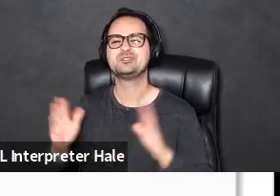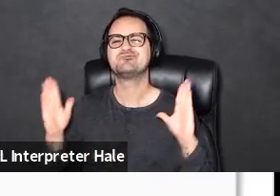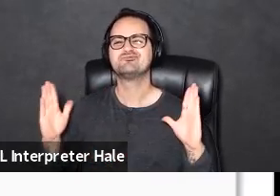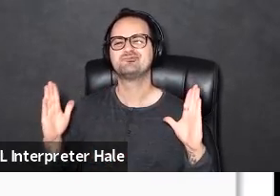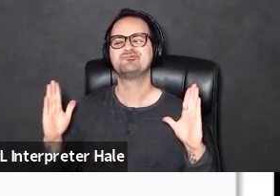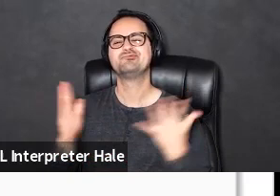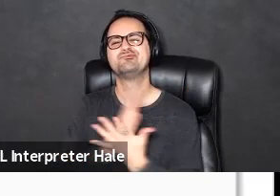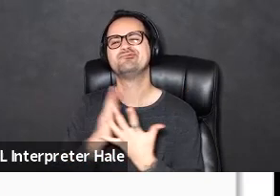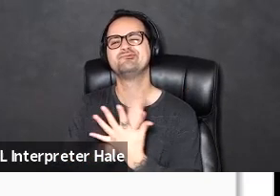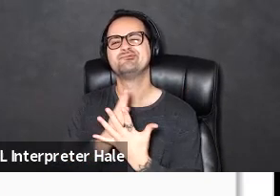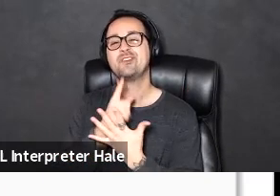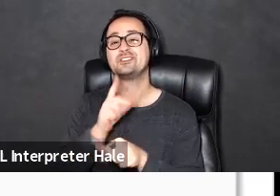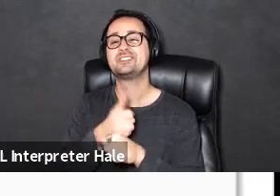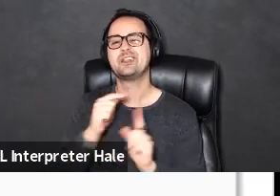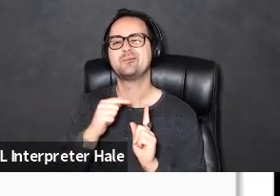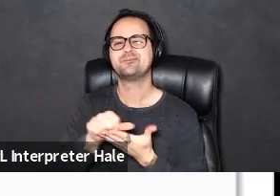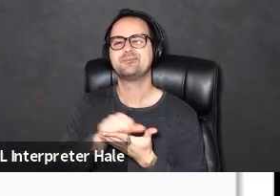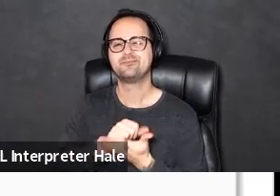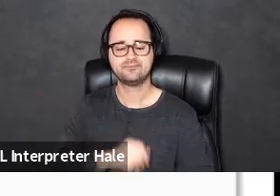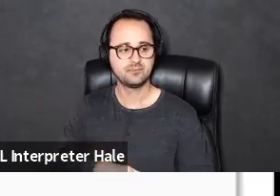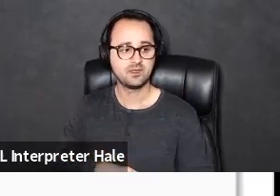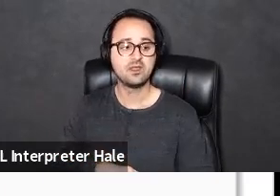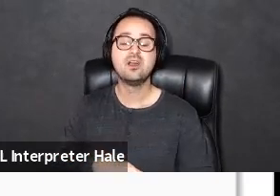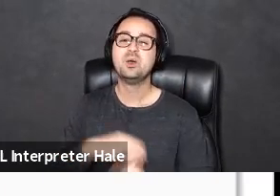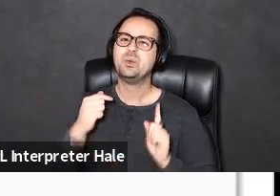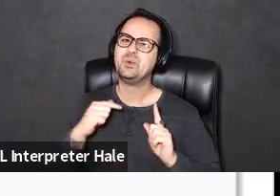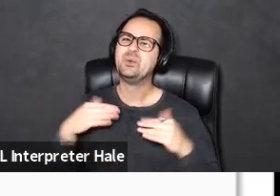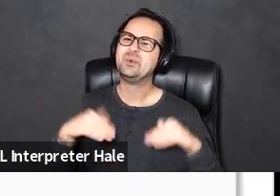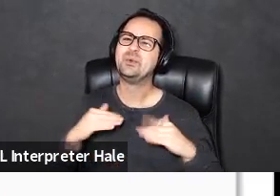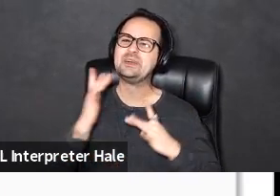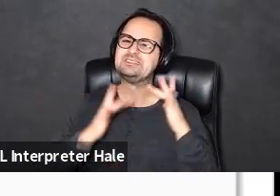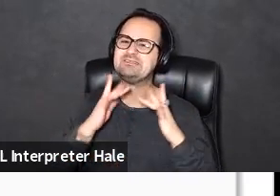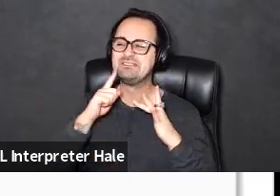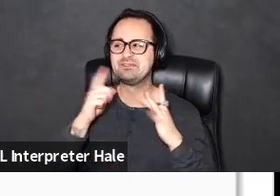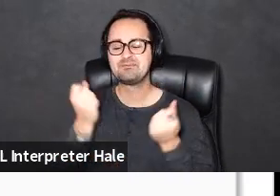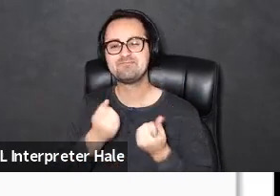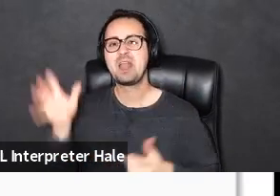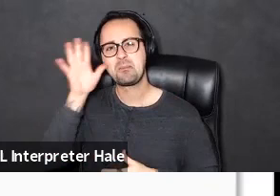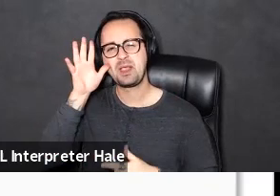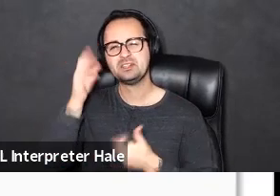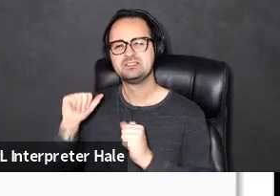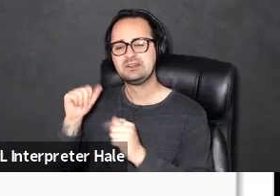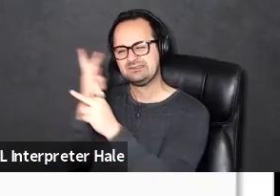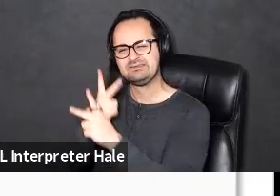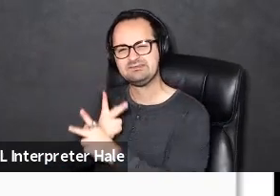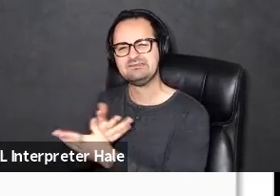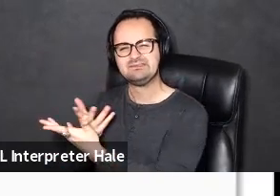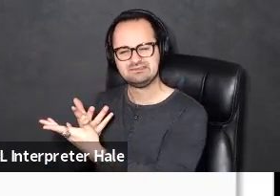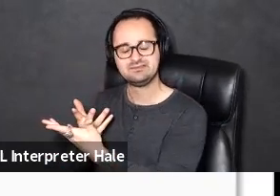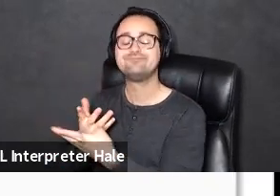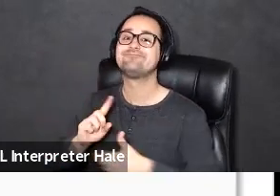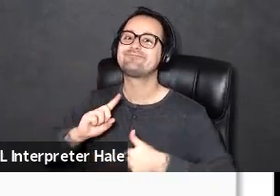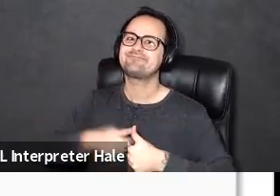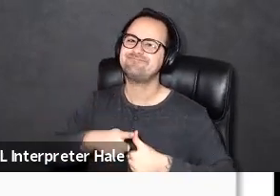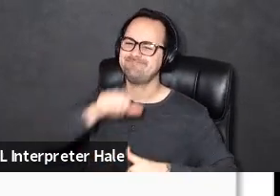the supplemental needs trust up. That becomes a lot for a lot of parents to try to get over that hurdle and try to figure that out. So that's the first